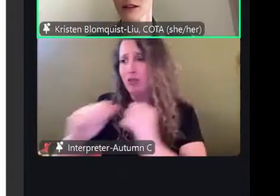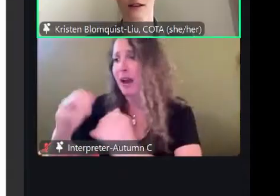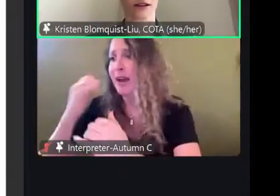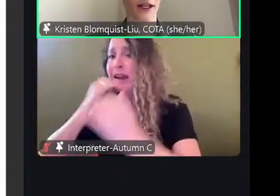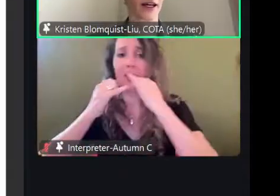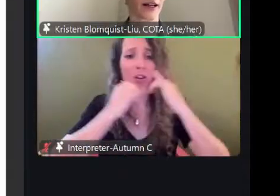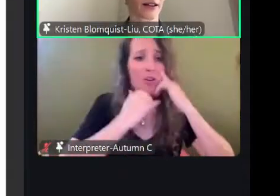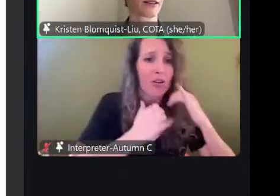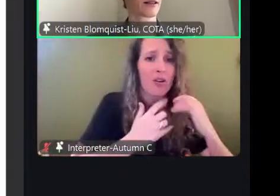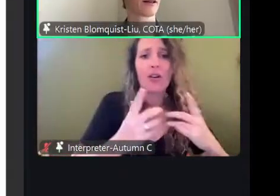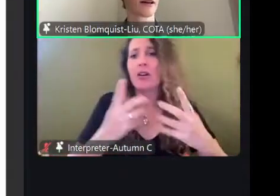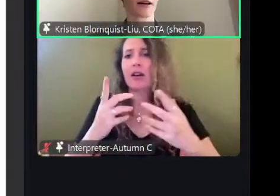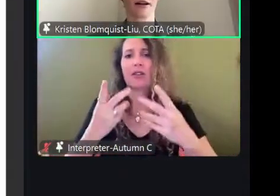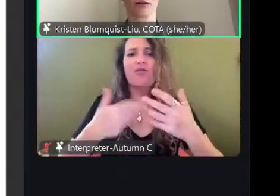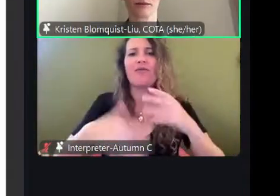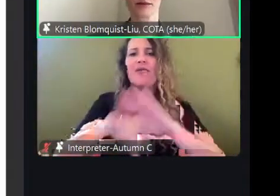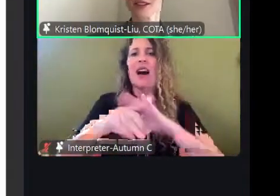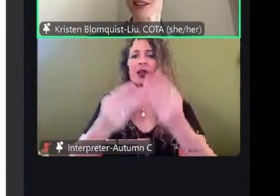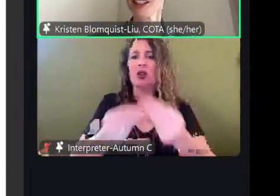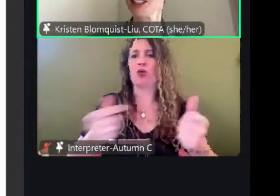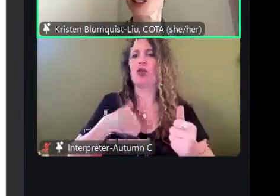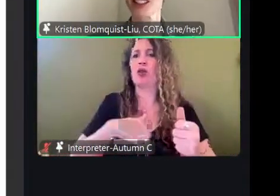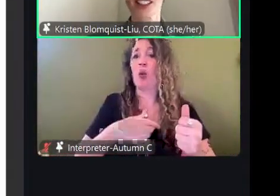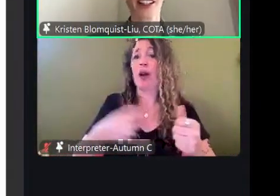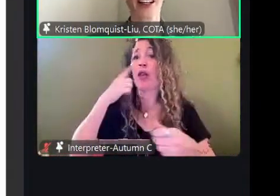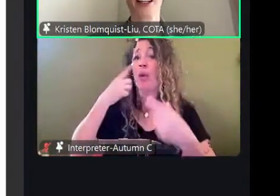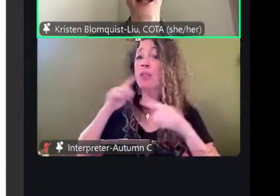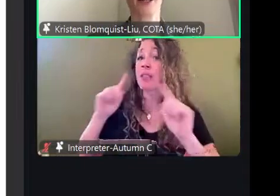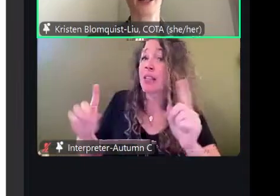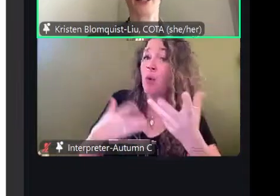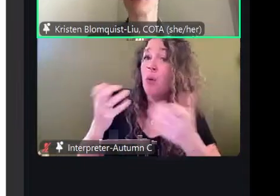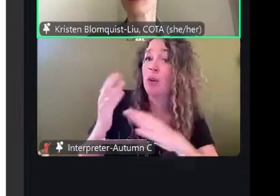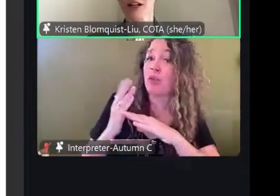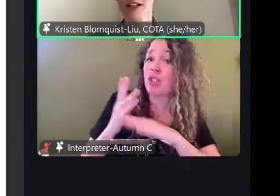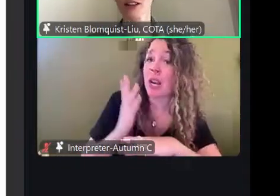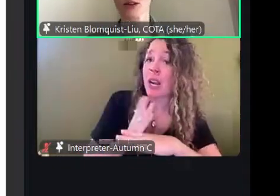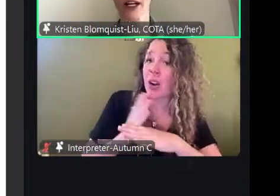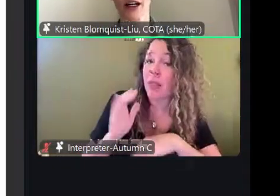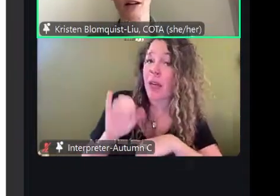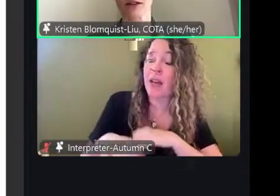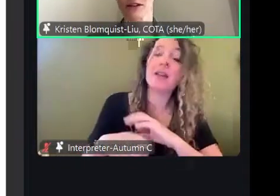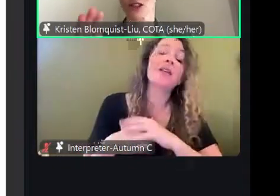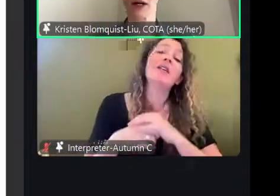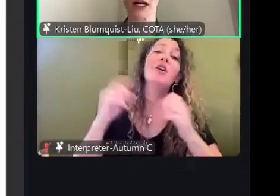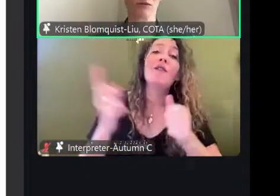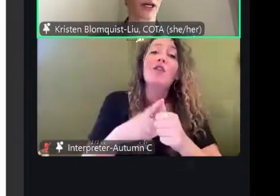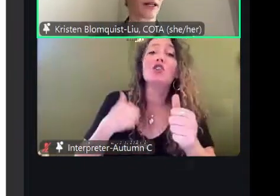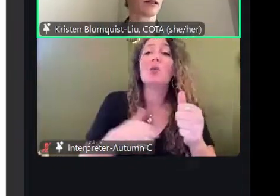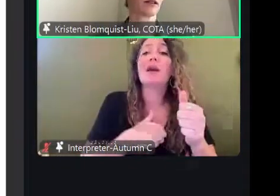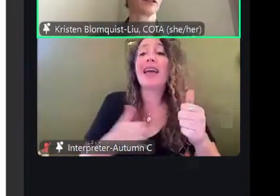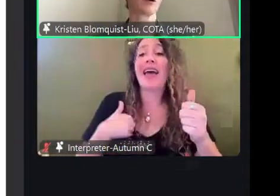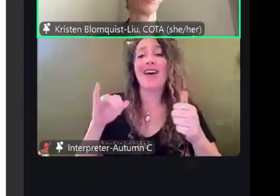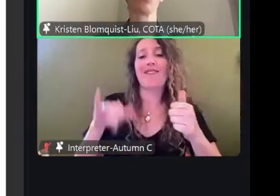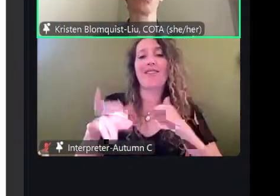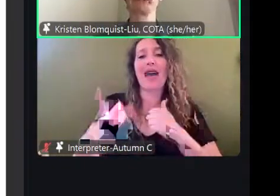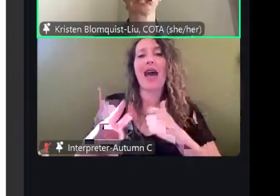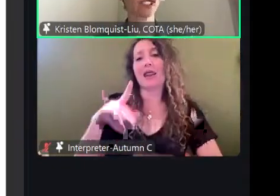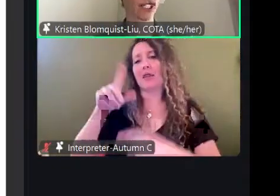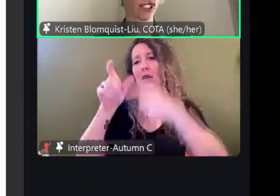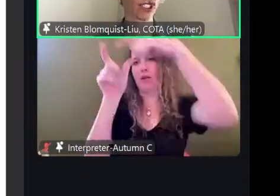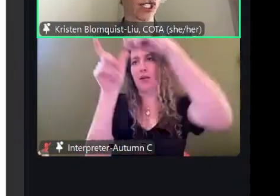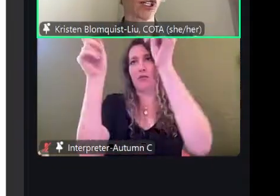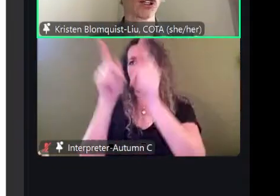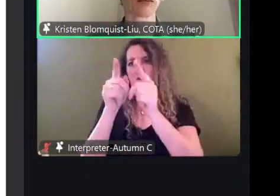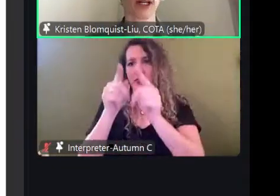effective. And so yeah, I just wanted to share that. And first, we have this pipeline. So when we